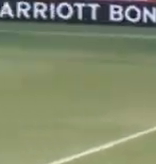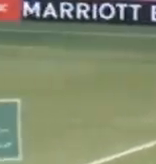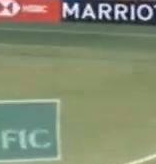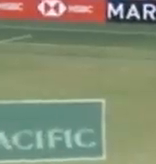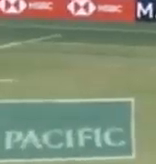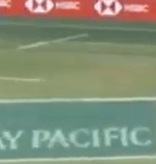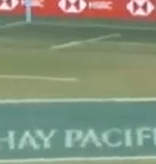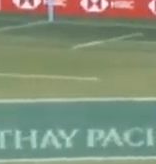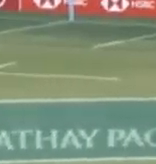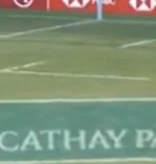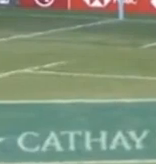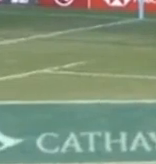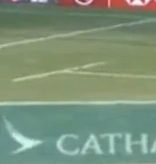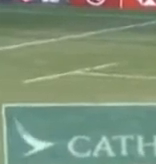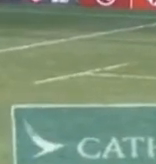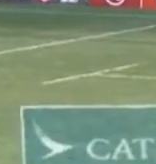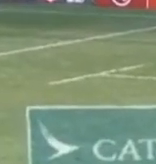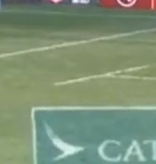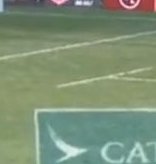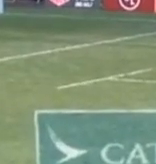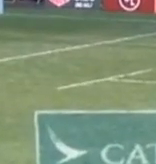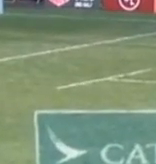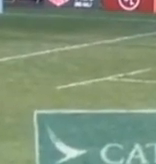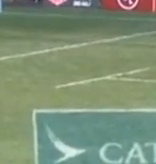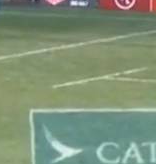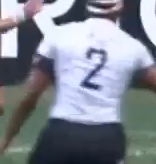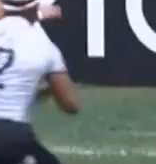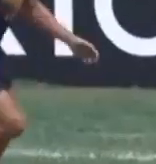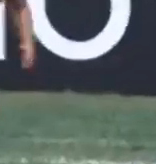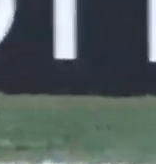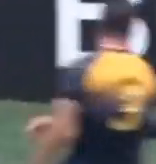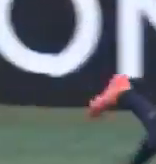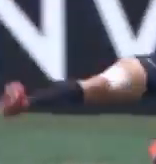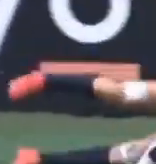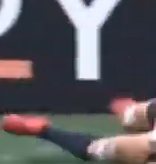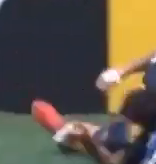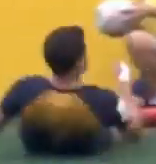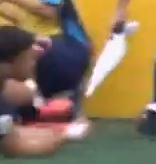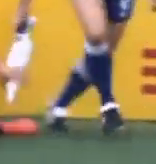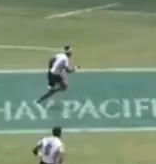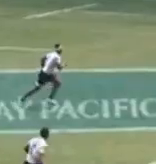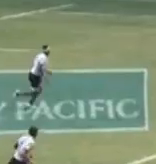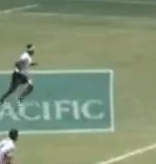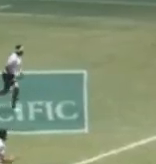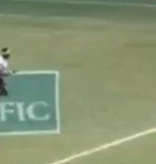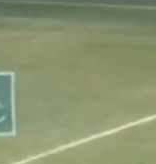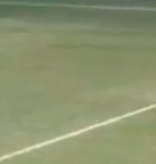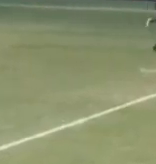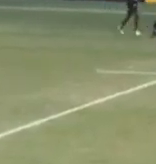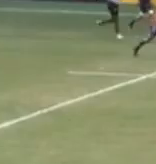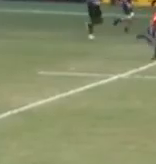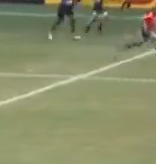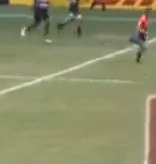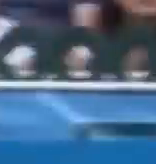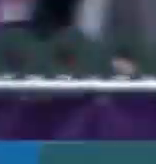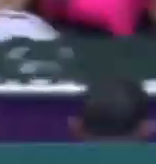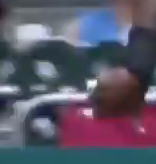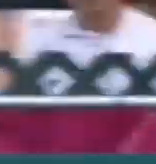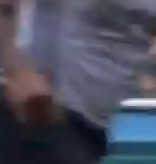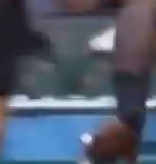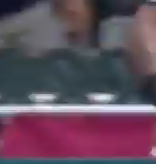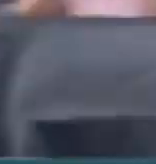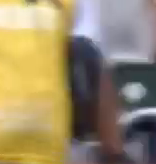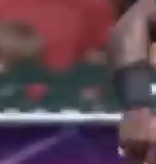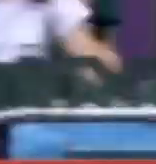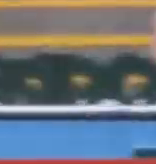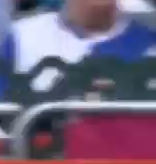last held in April 2019, which means it will be more than 2.5 years when it finally returns. Organizers